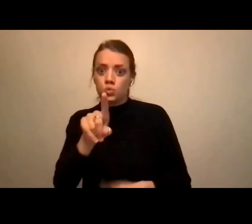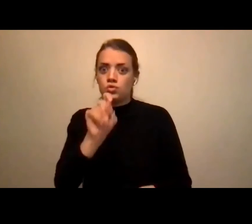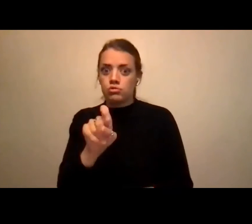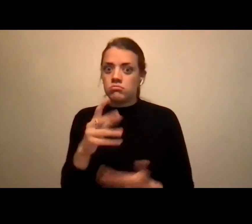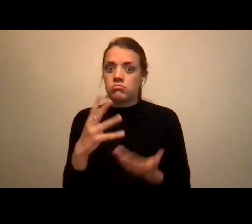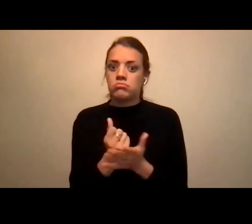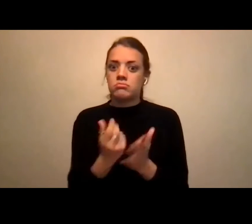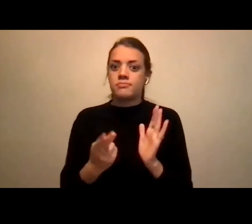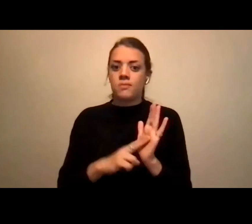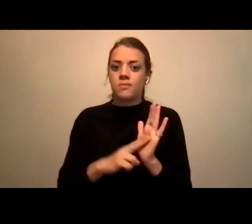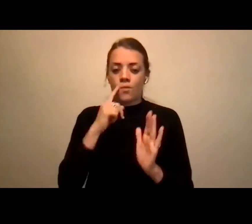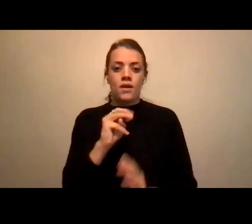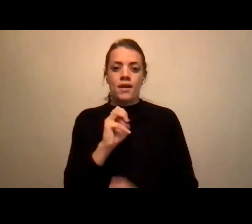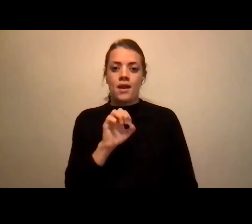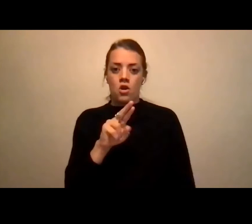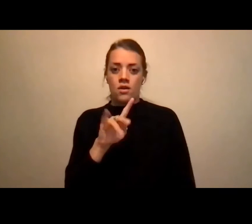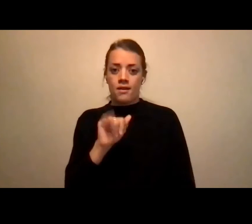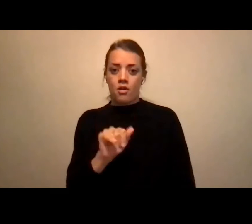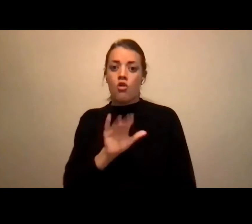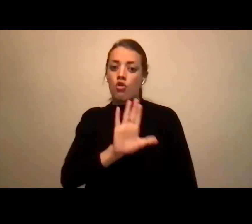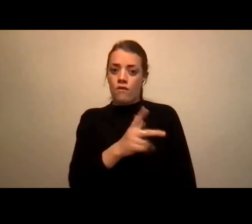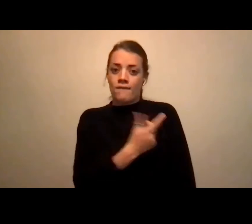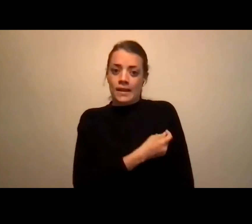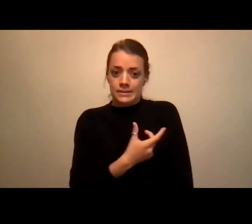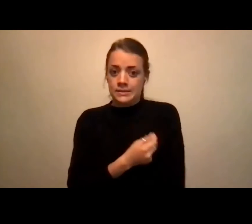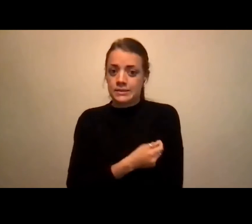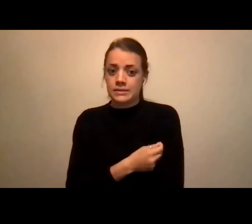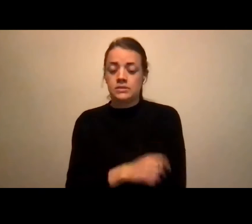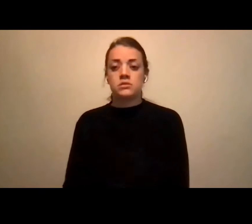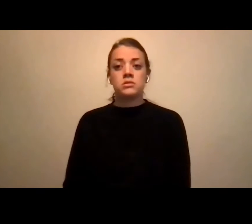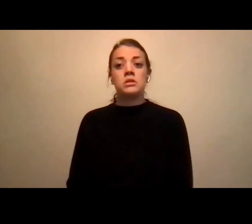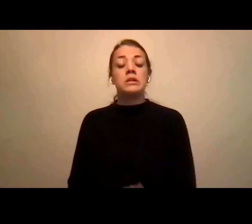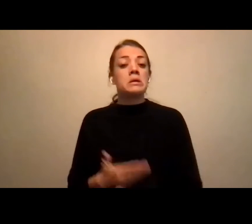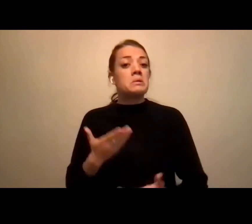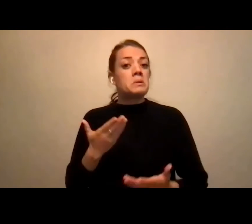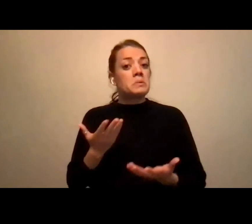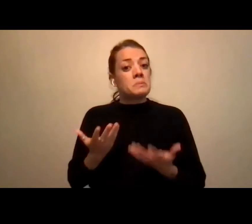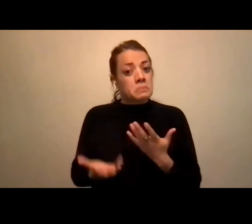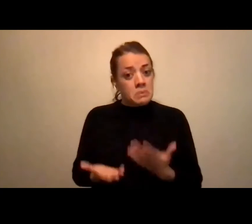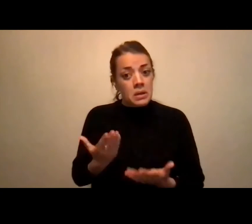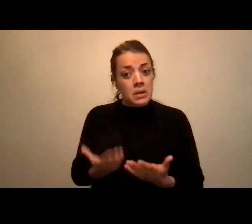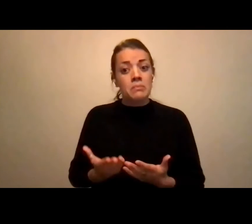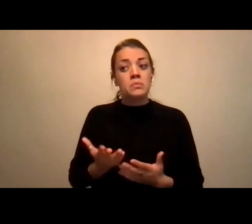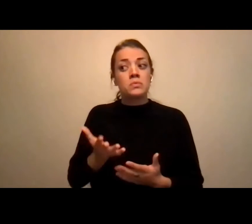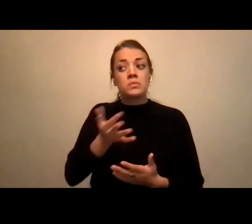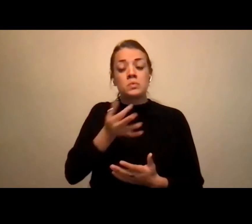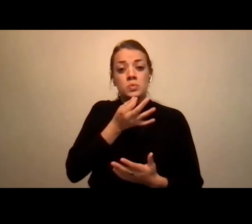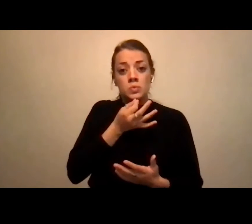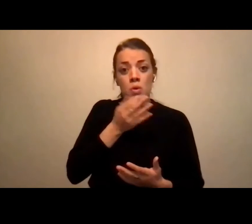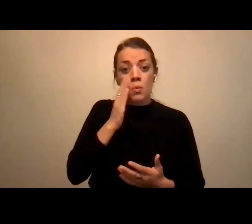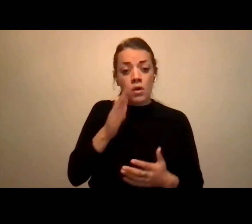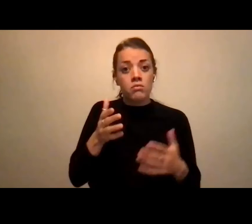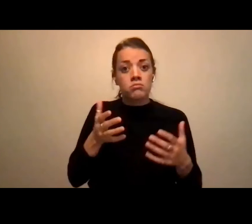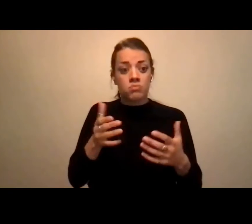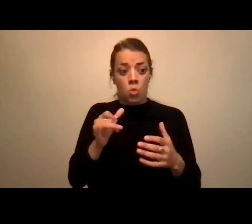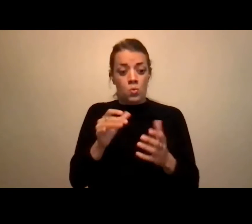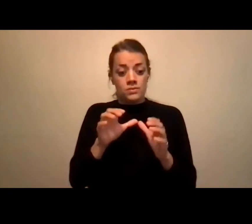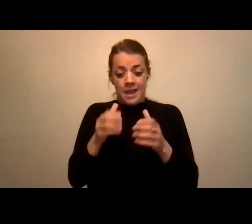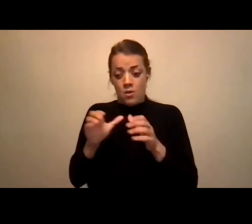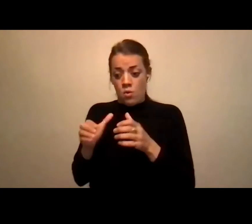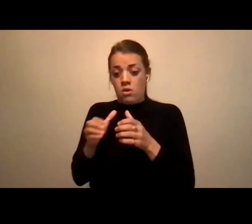vaccines. At some point, we may broaden those categories, but right now we're really focusing on the highest risk